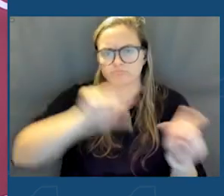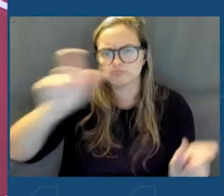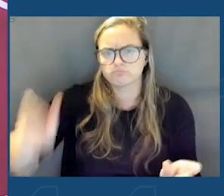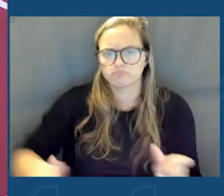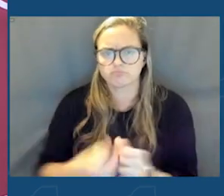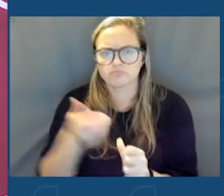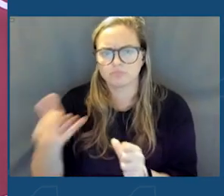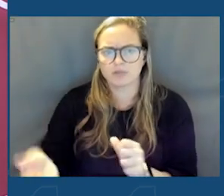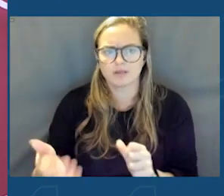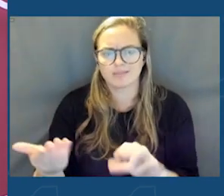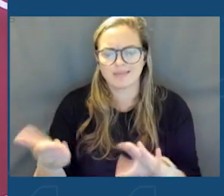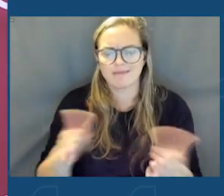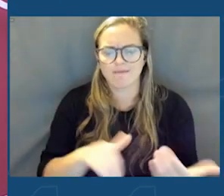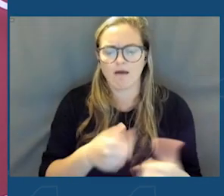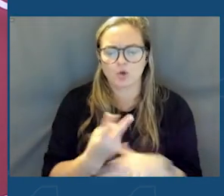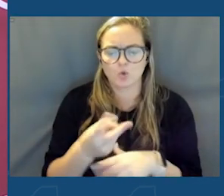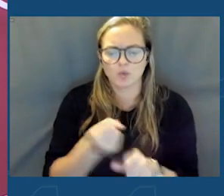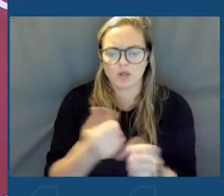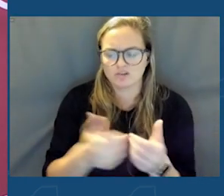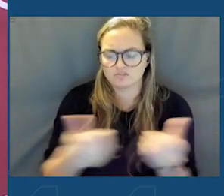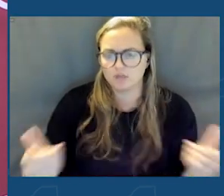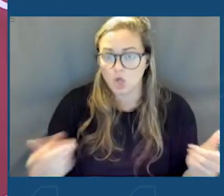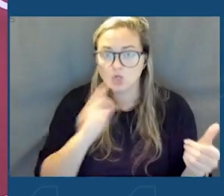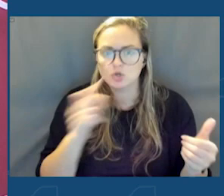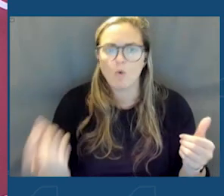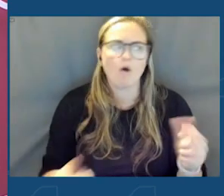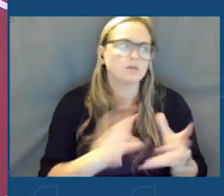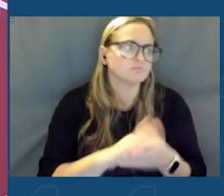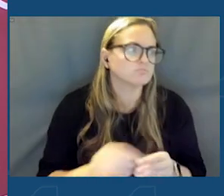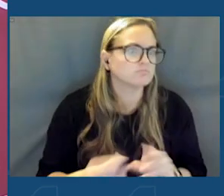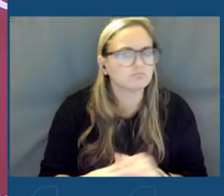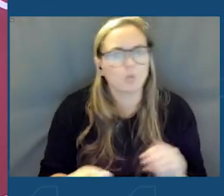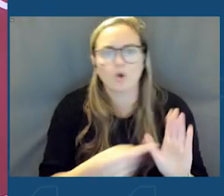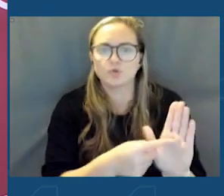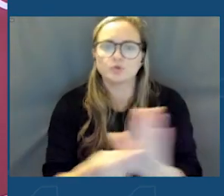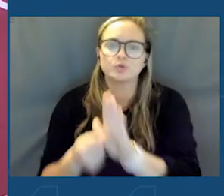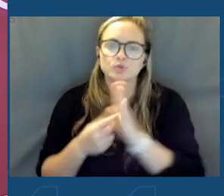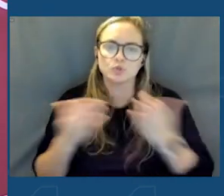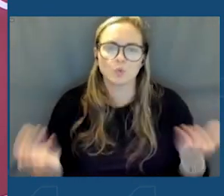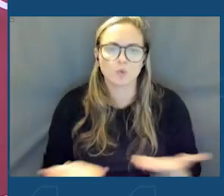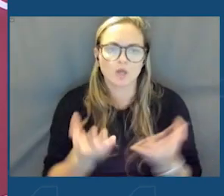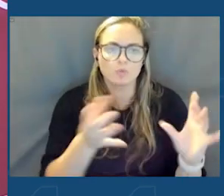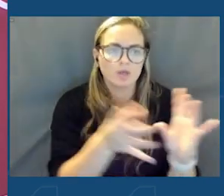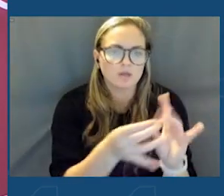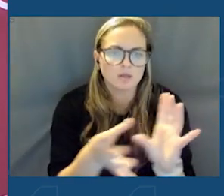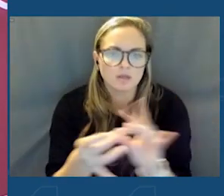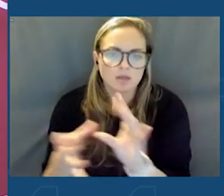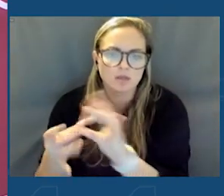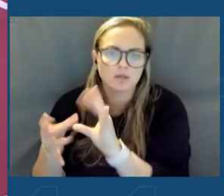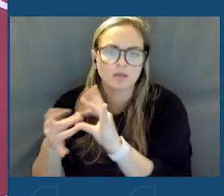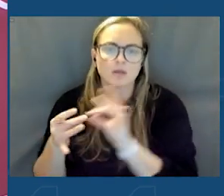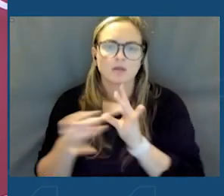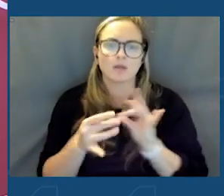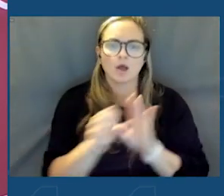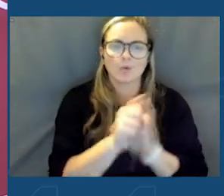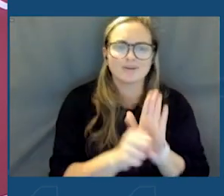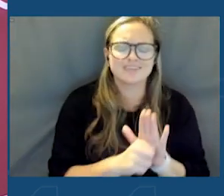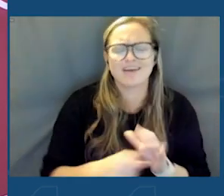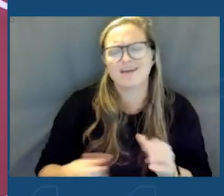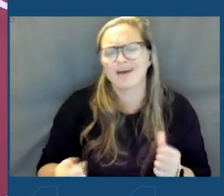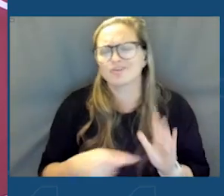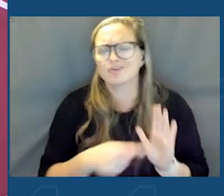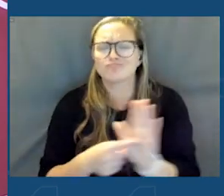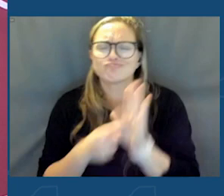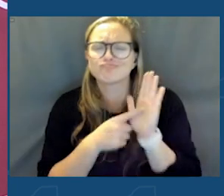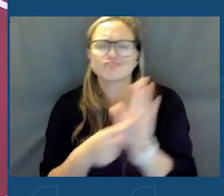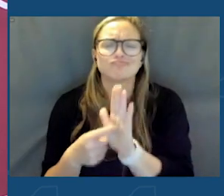died 2 years apart. So all these stories, I can't wait to showcase here as we connect our state and get to brag about not just the